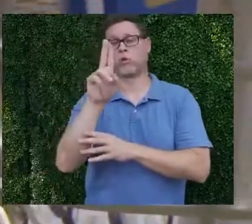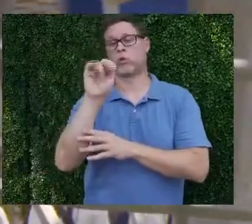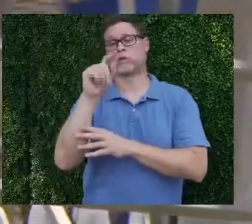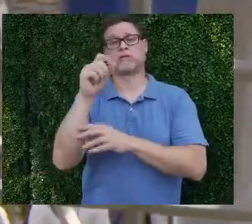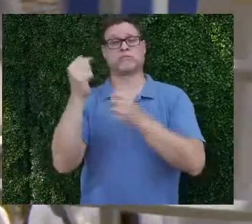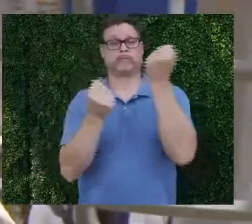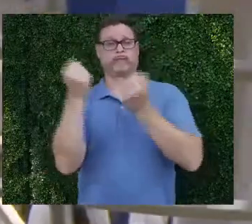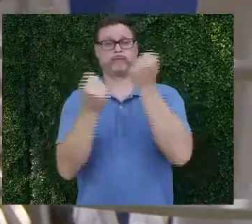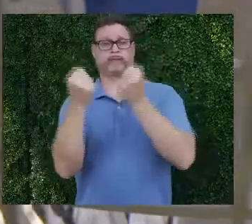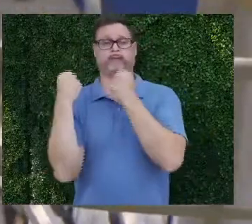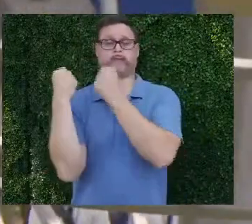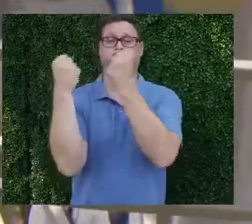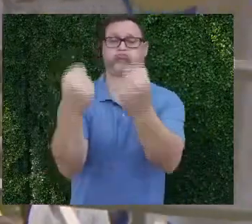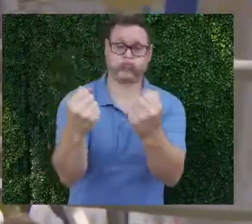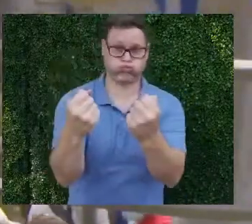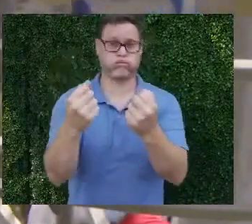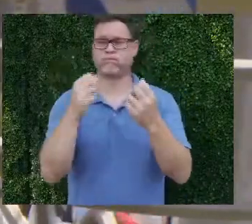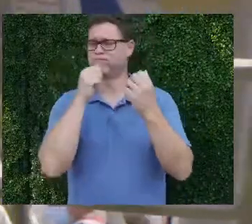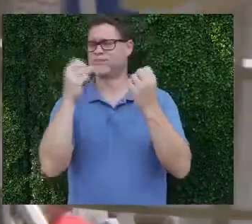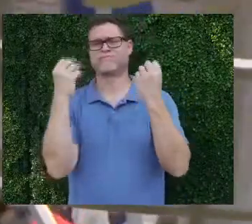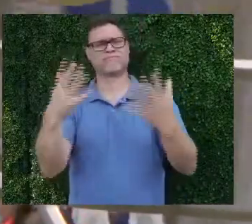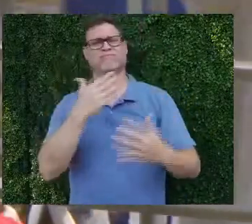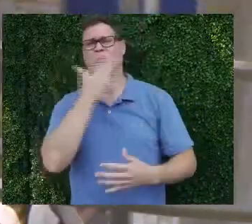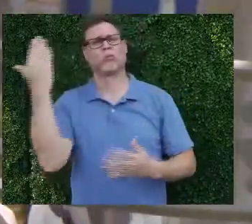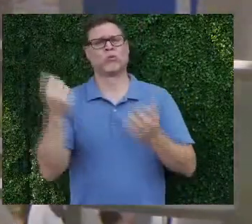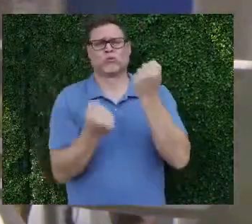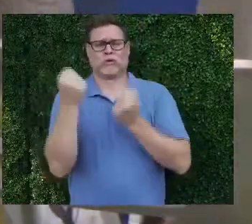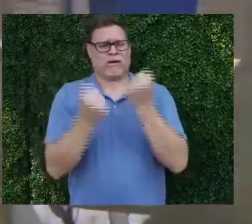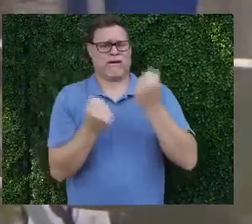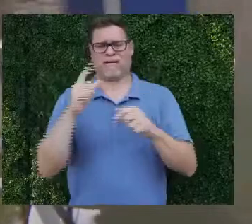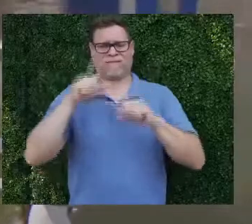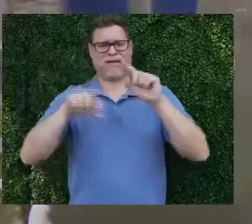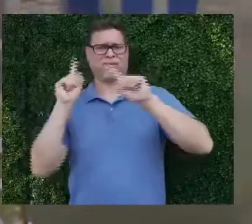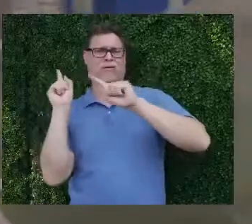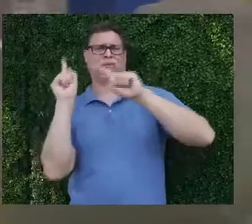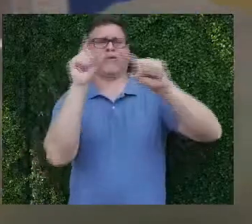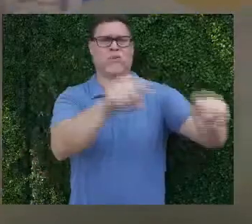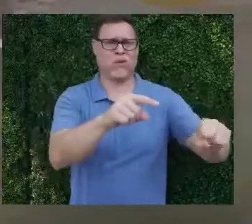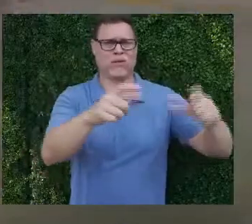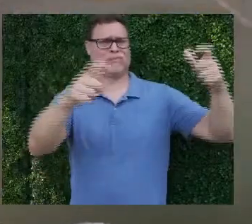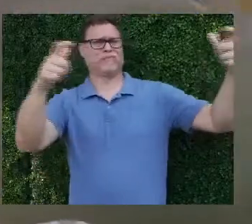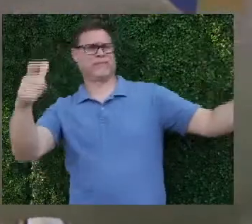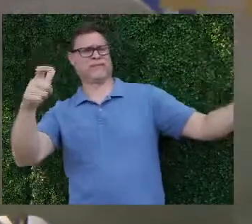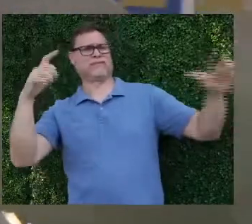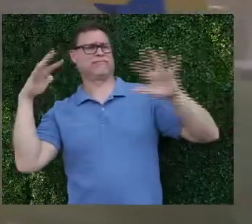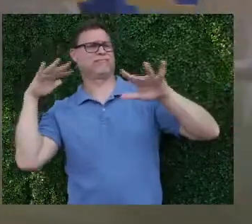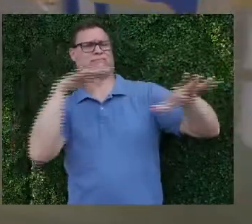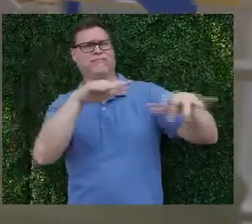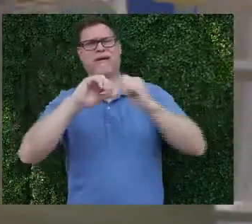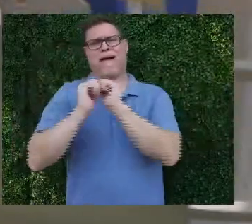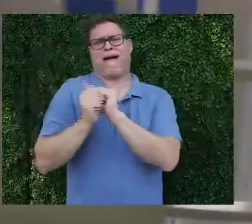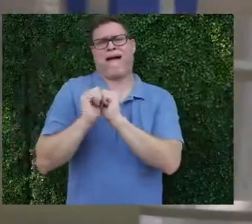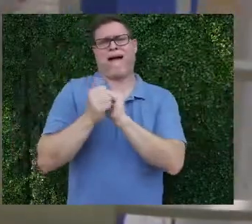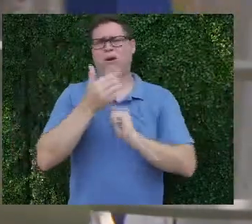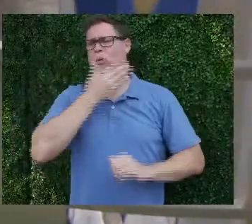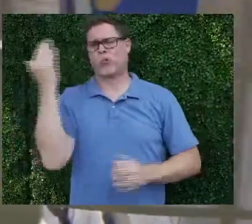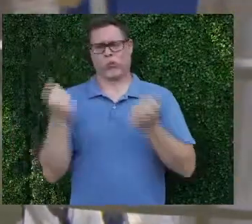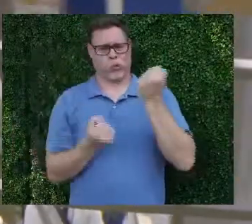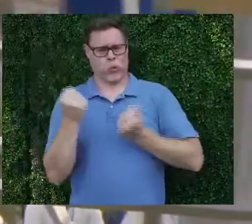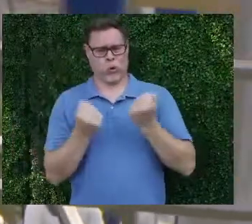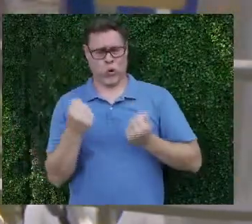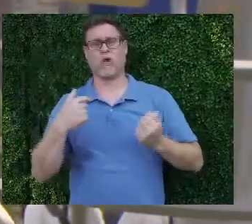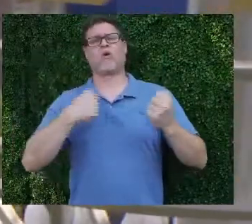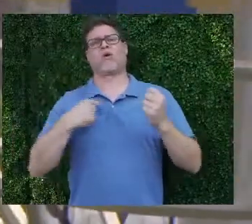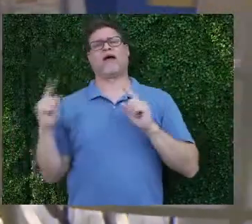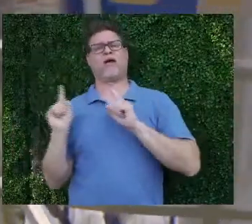not a lot of people have access to transportation. They couldn't come to the big mega events because they didn't have a car. So guess what? We had to